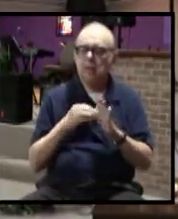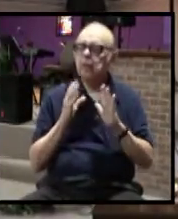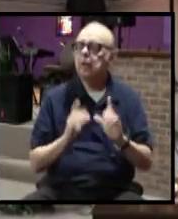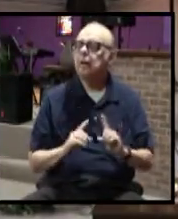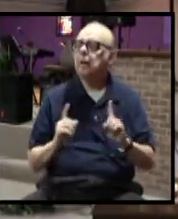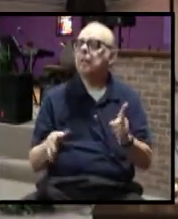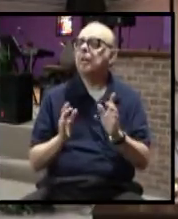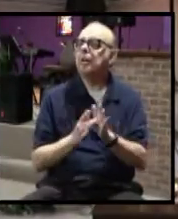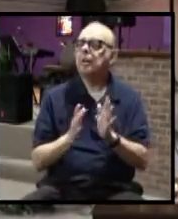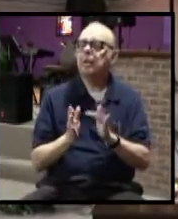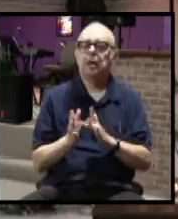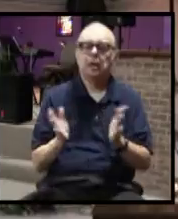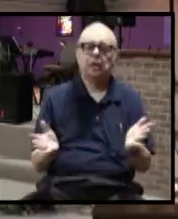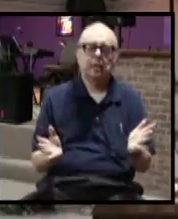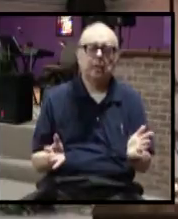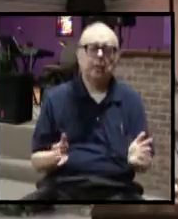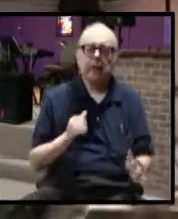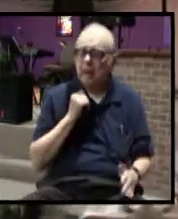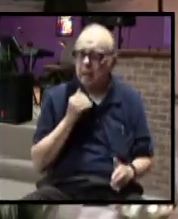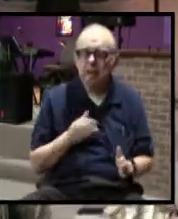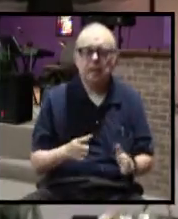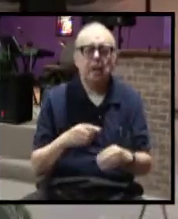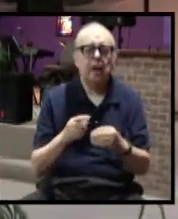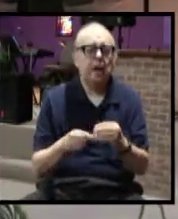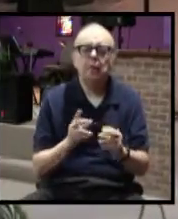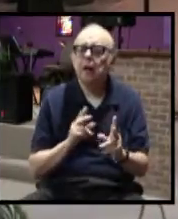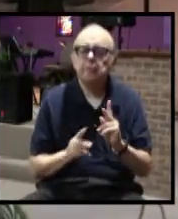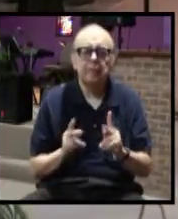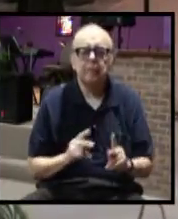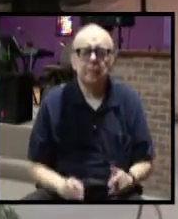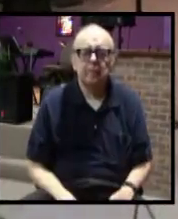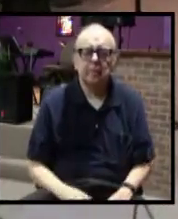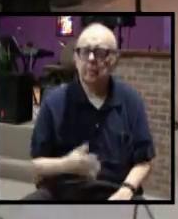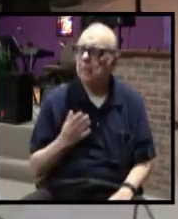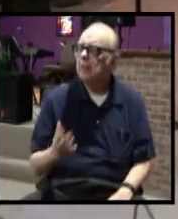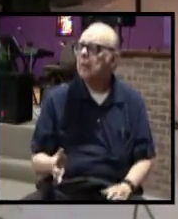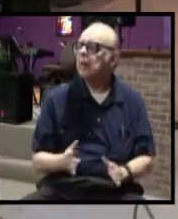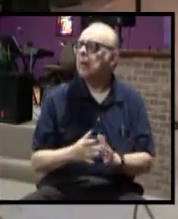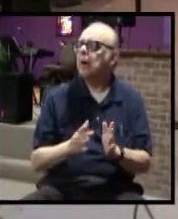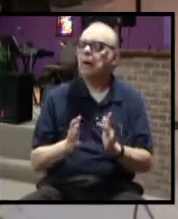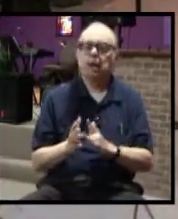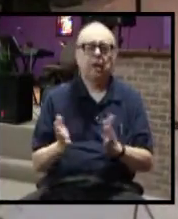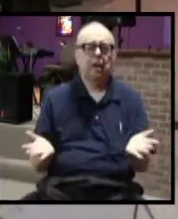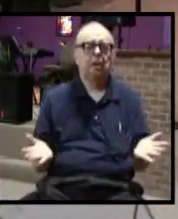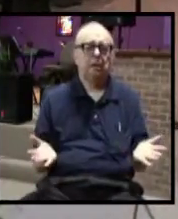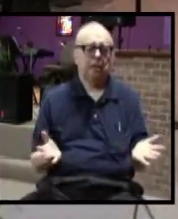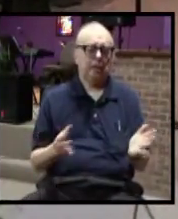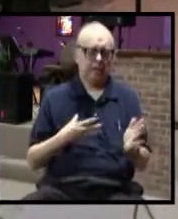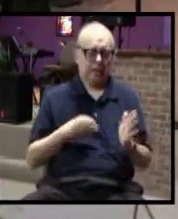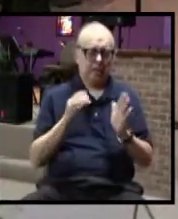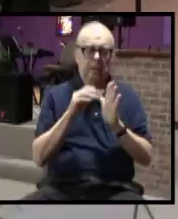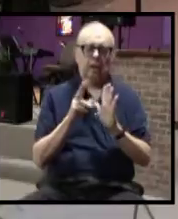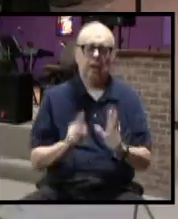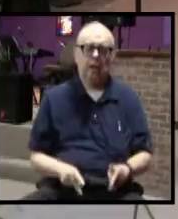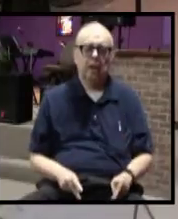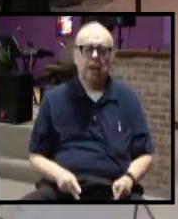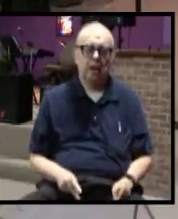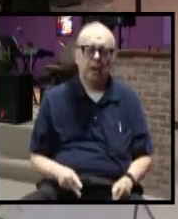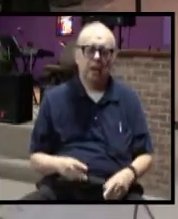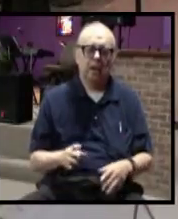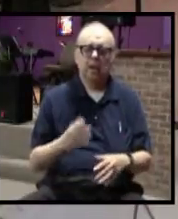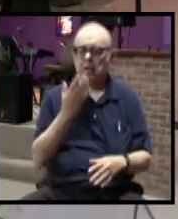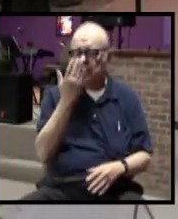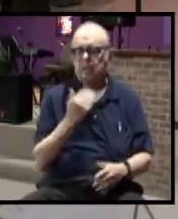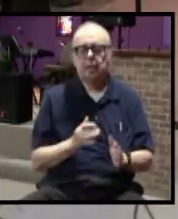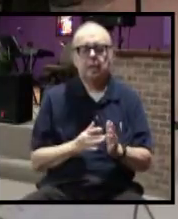this leper to go to Jesus. He was not allowed around people. And here's Jesus, and here's this leper,